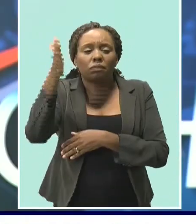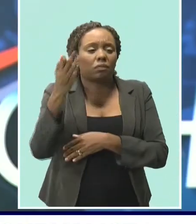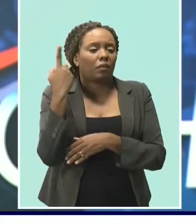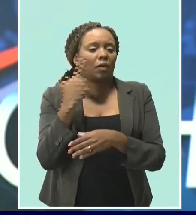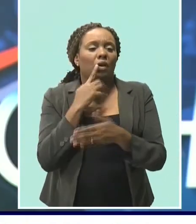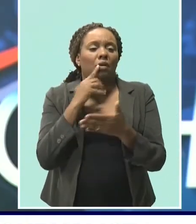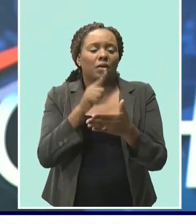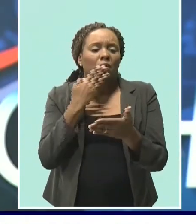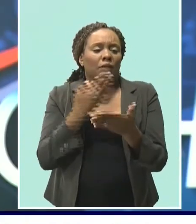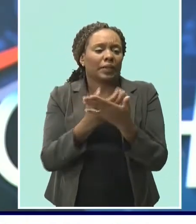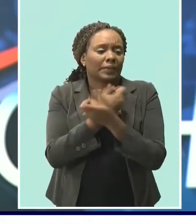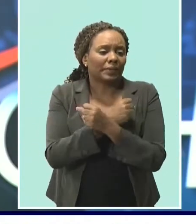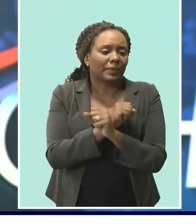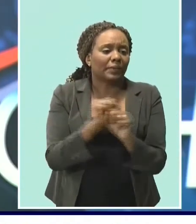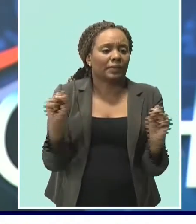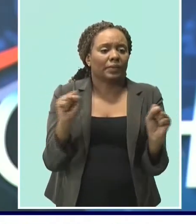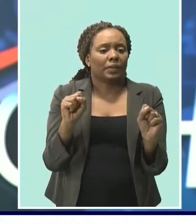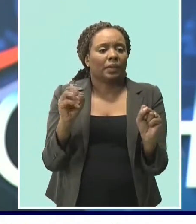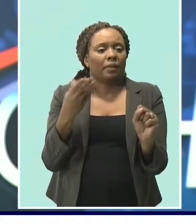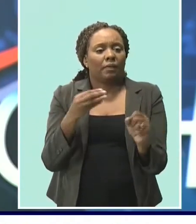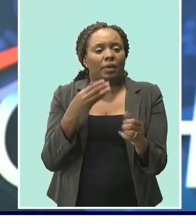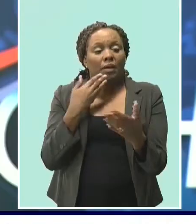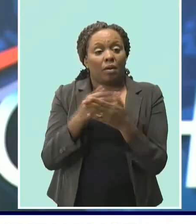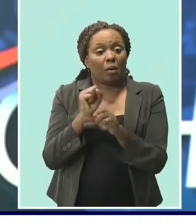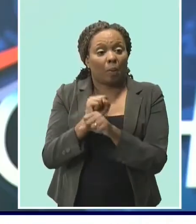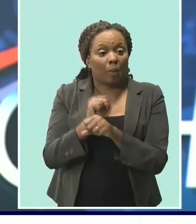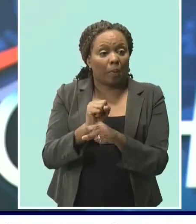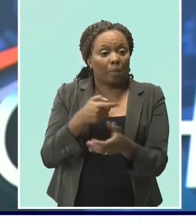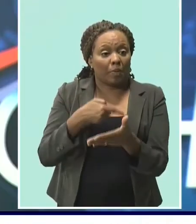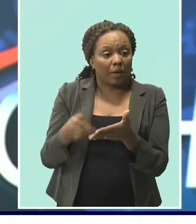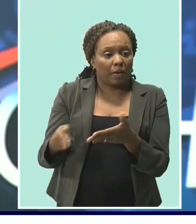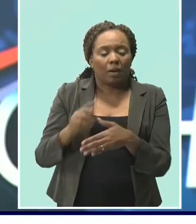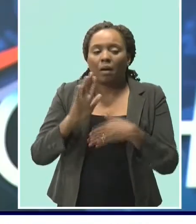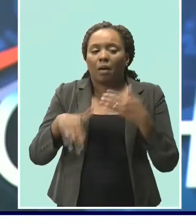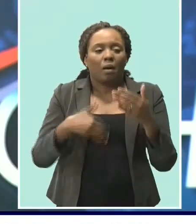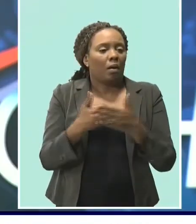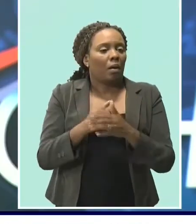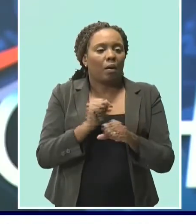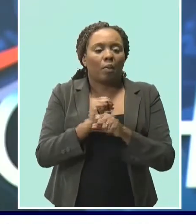decent work and pay for media practitioners. All media workers,